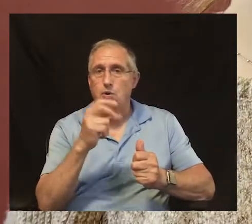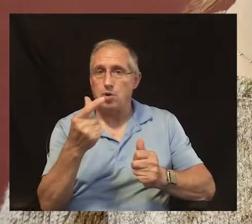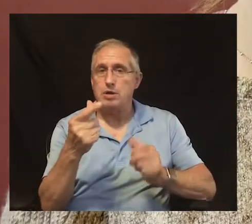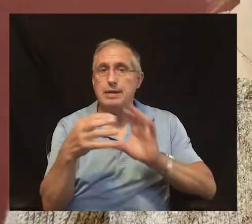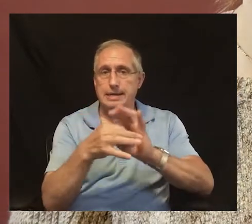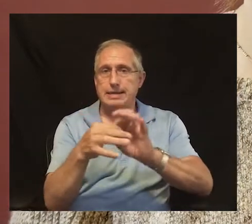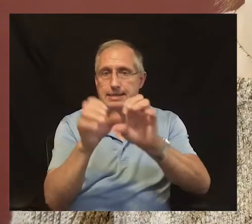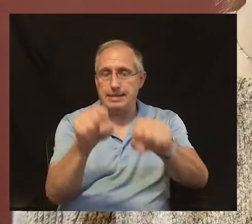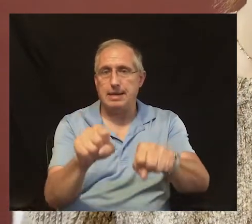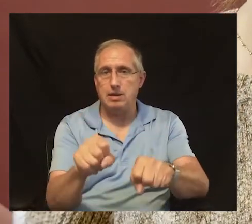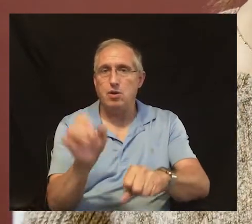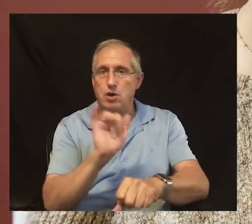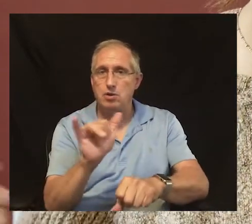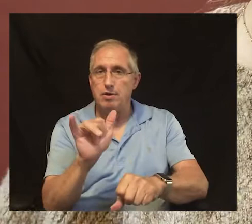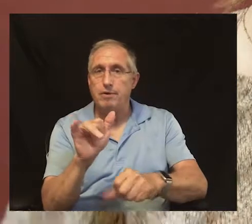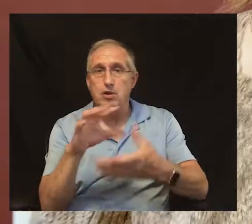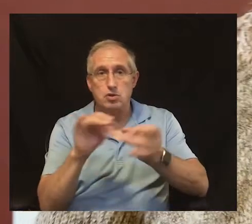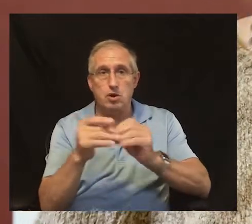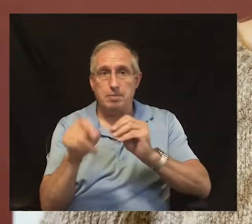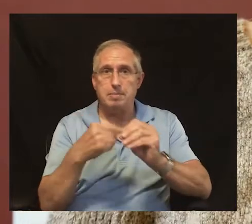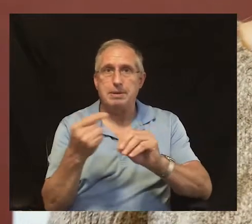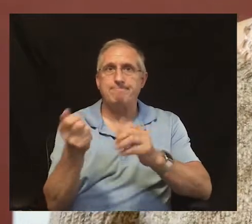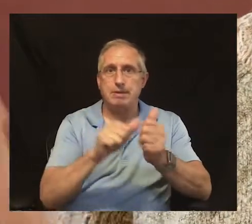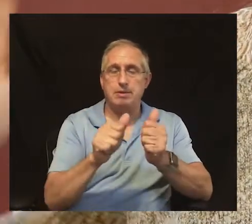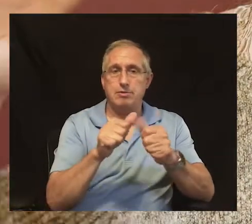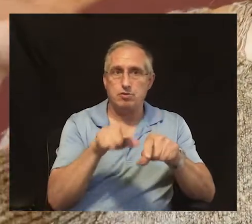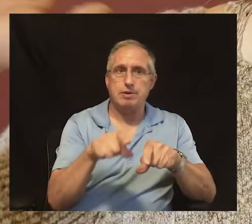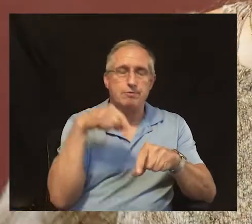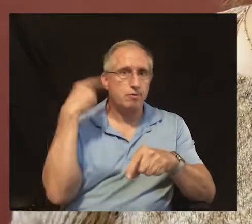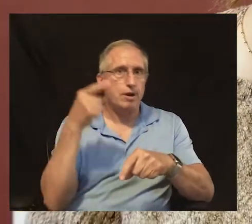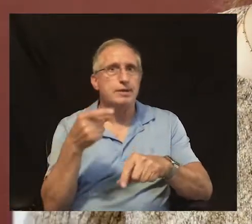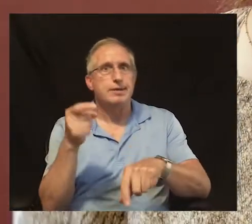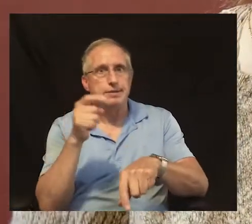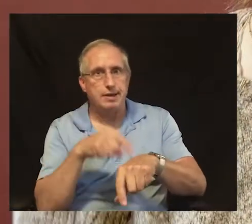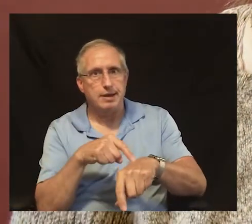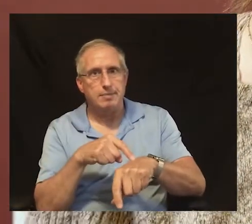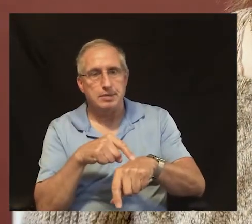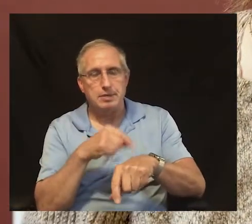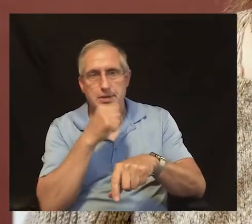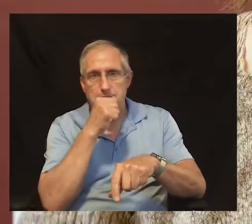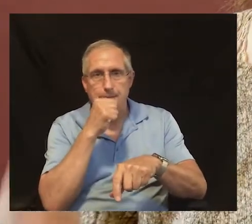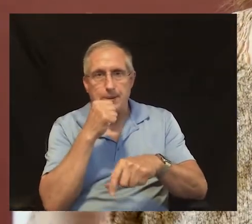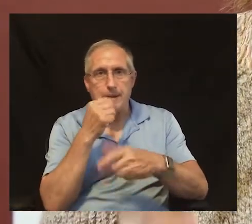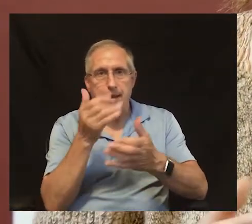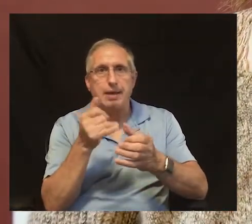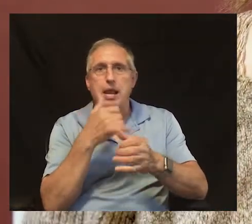so we can connect with you. Also, if you have a story about being baptized during these crazy times that we've been